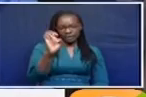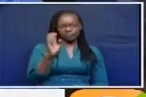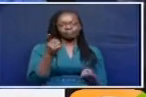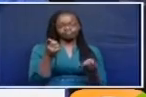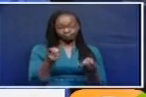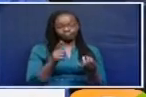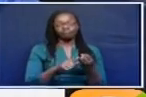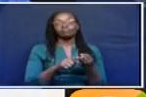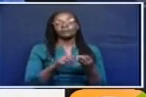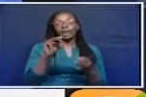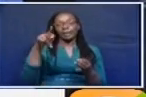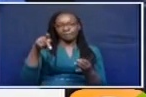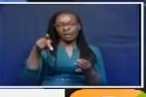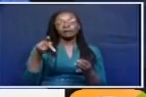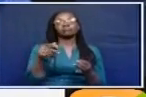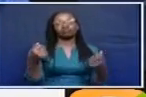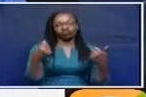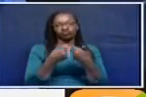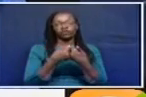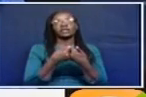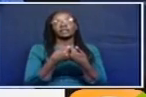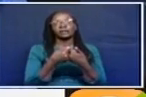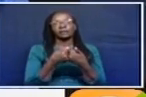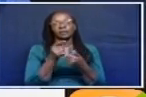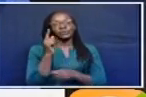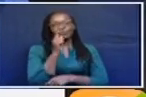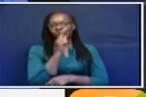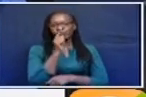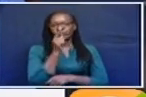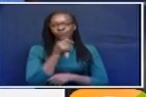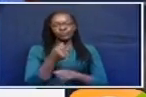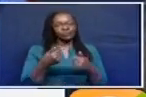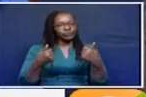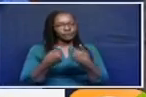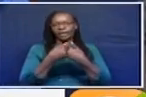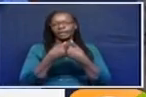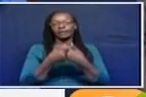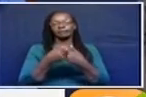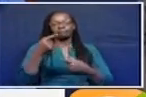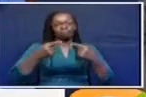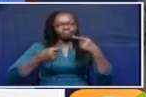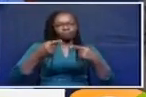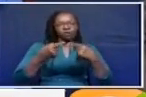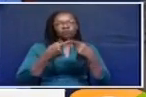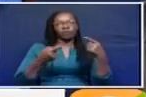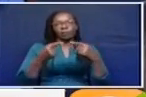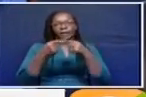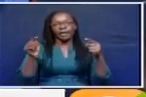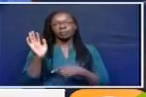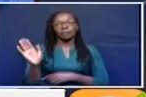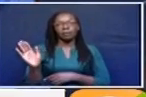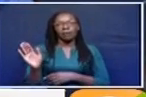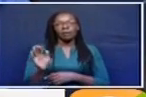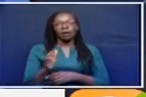Member of Parliament. He's facing quite a fierce challenge from his nemesis, that is